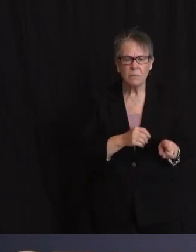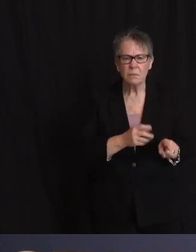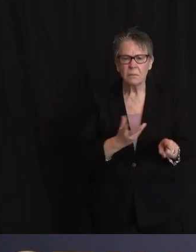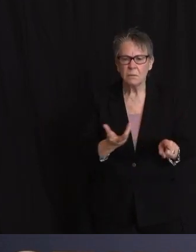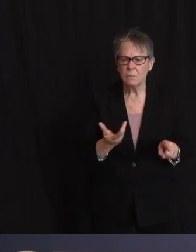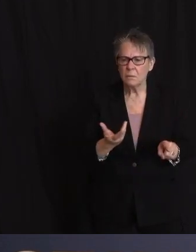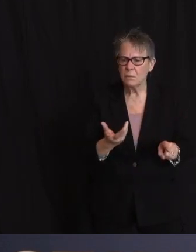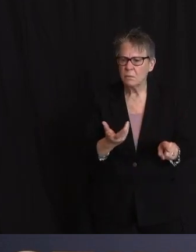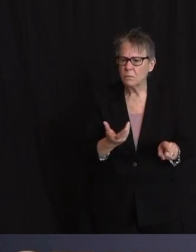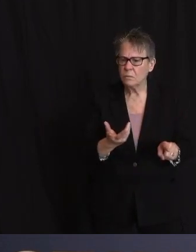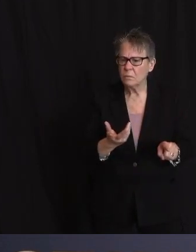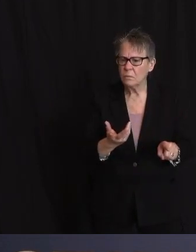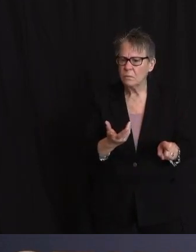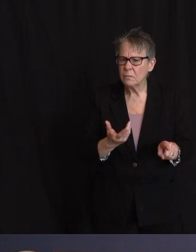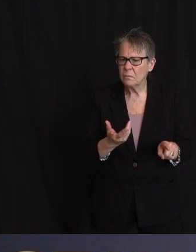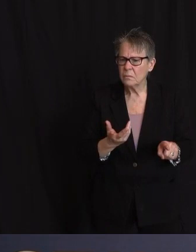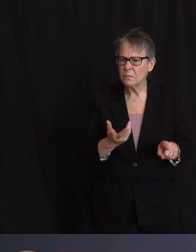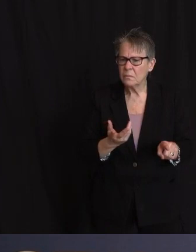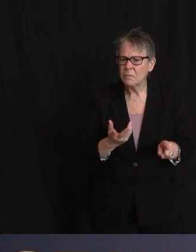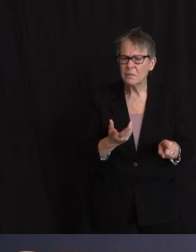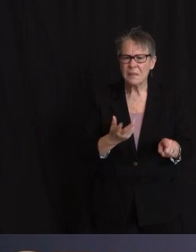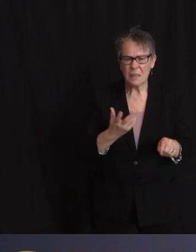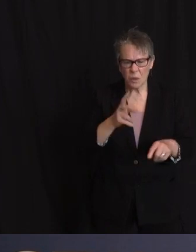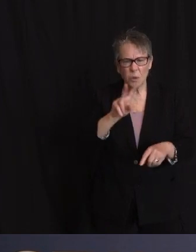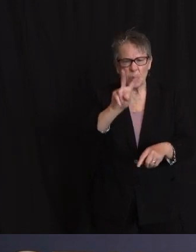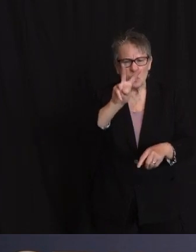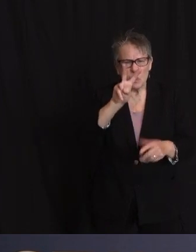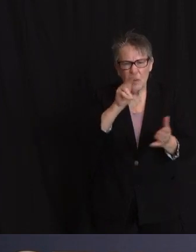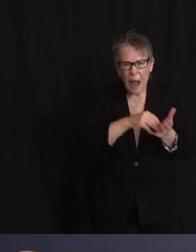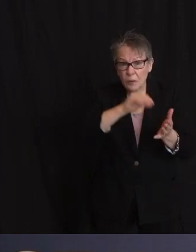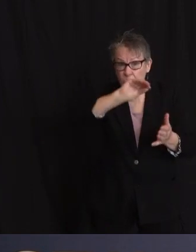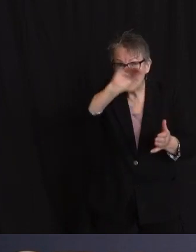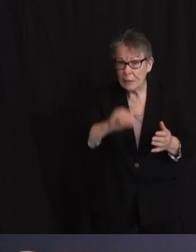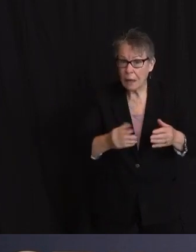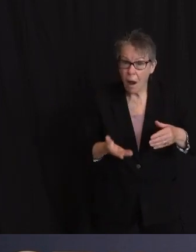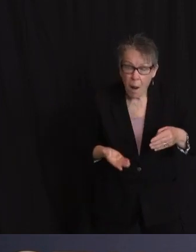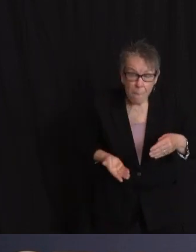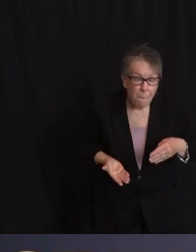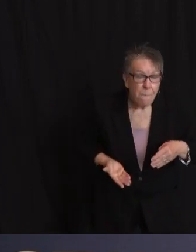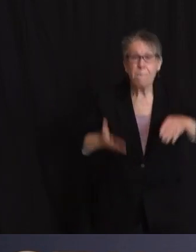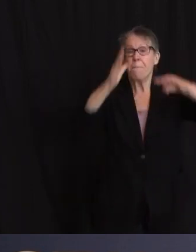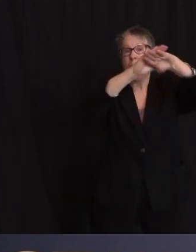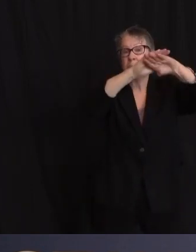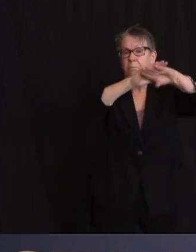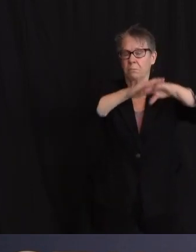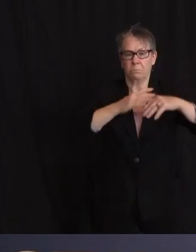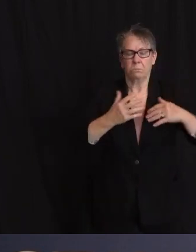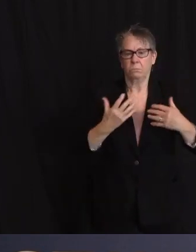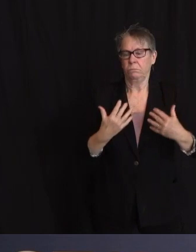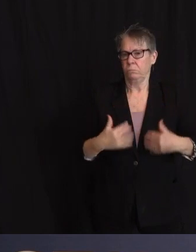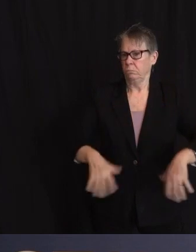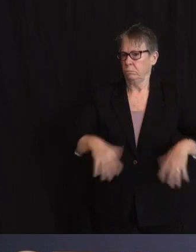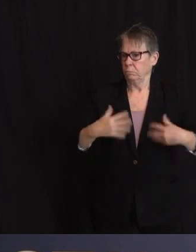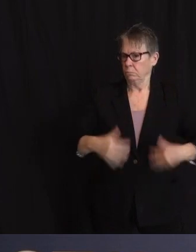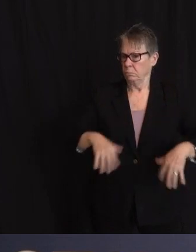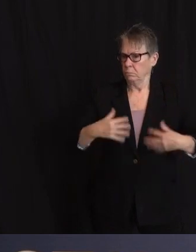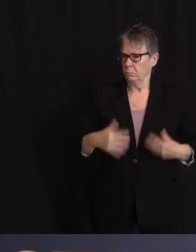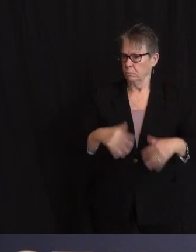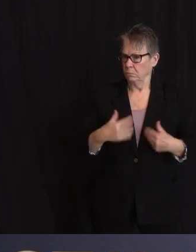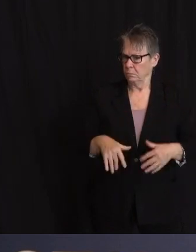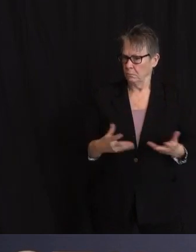2,000% increase. Yep. Is what they were reporting. So we're watching any dense population in the South, which there